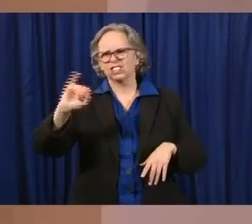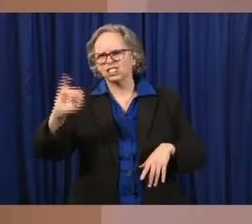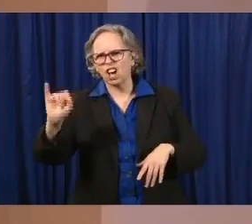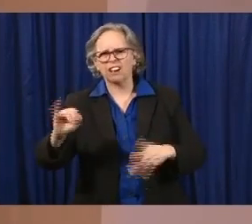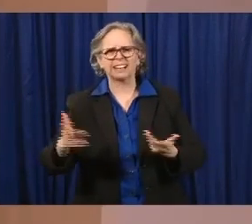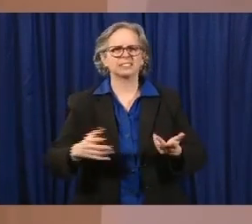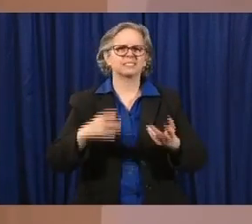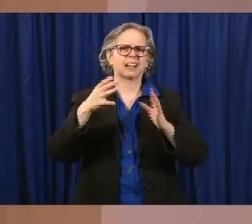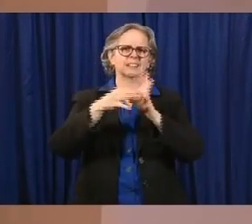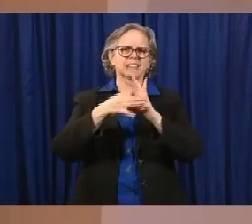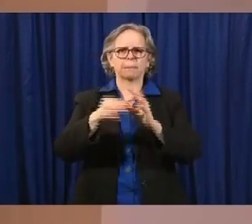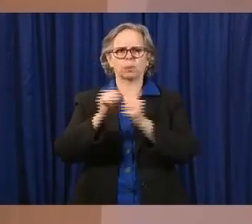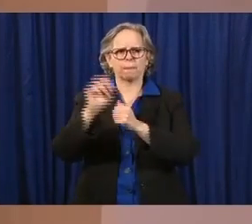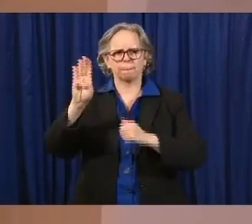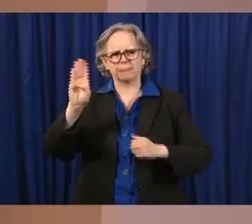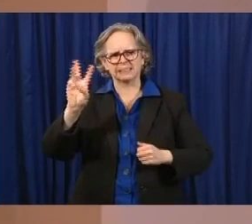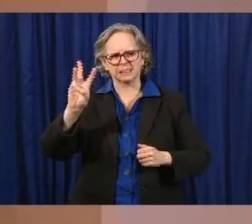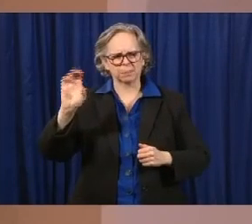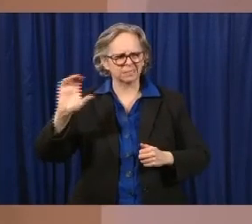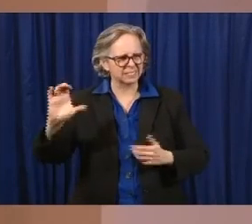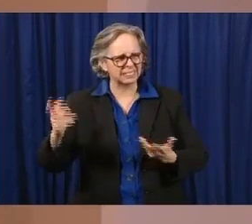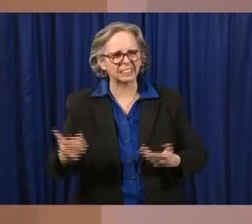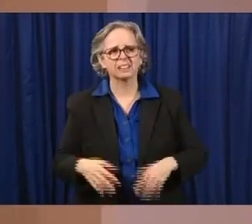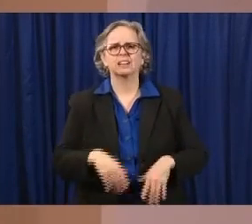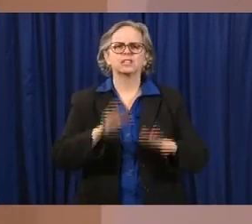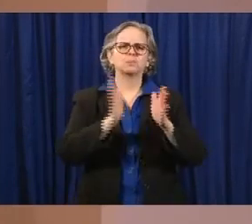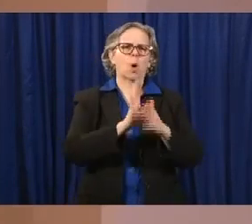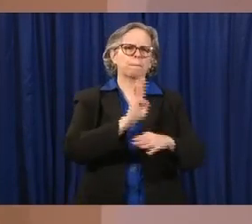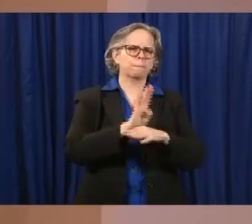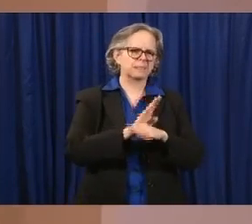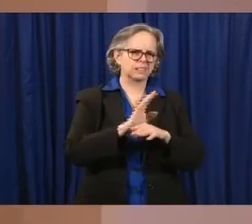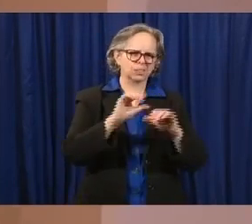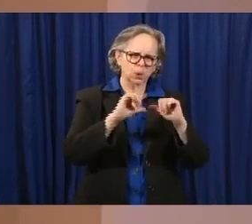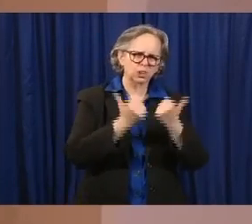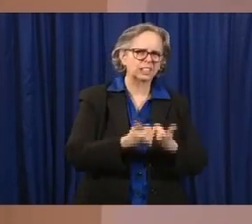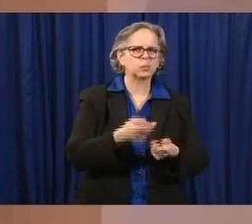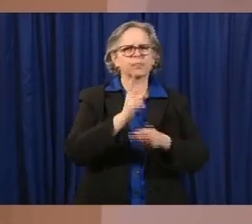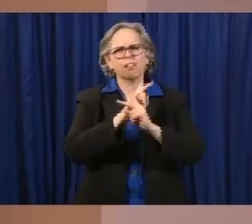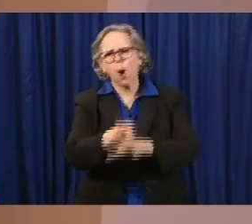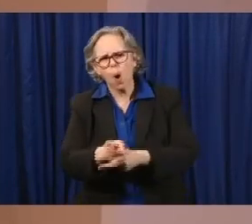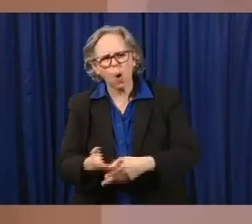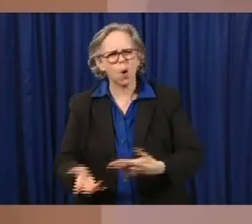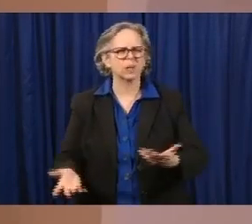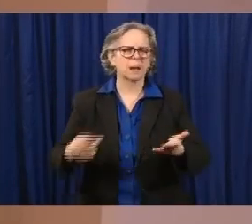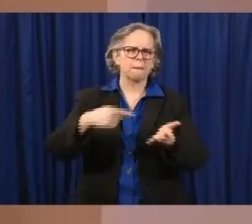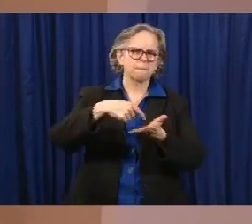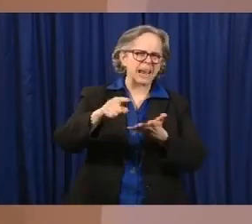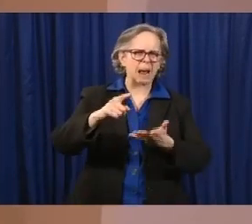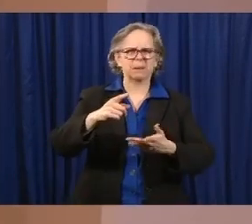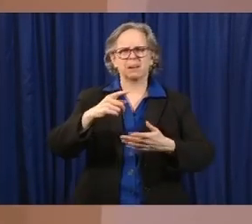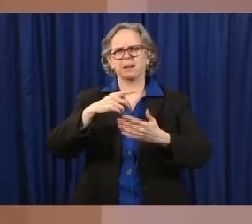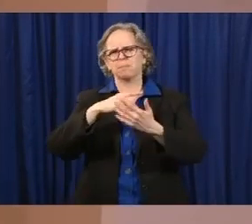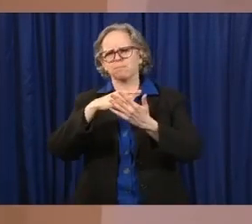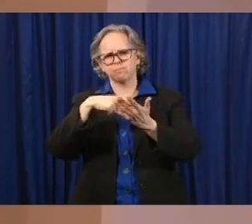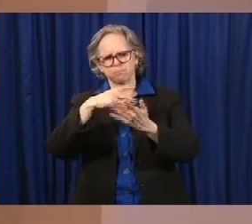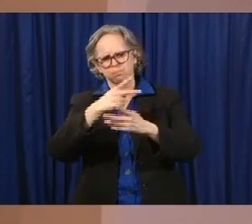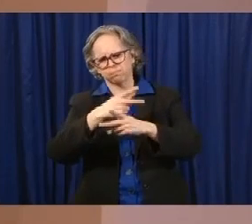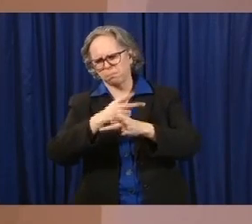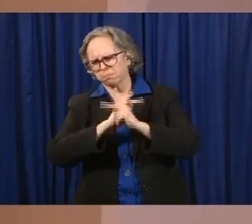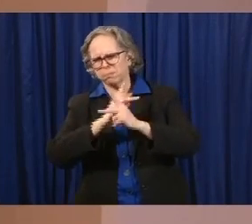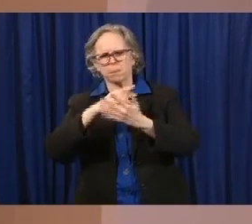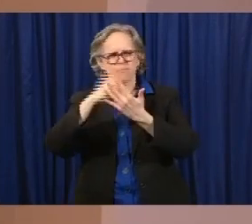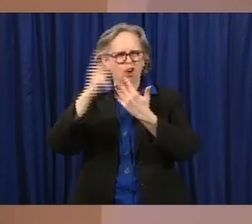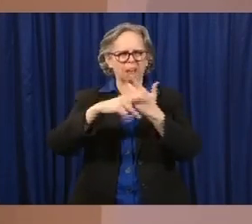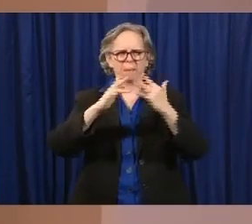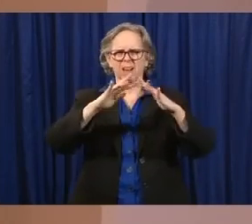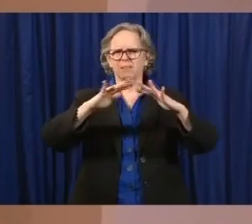Administration has disaster relief loans and payment protection program loans that are available. And many of those